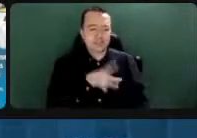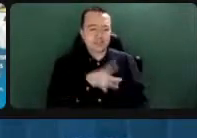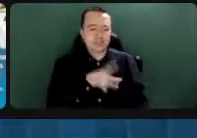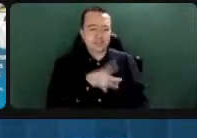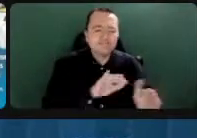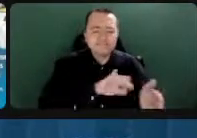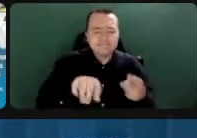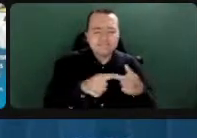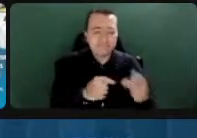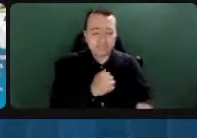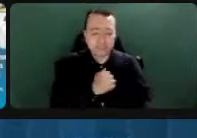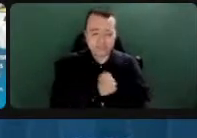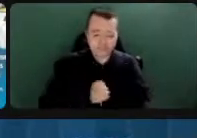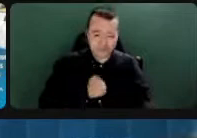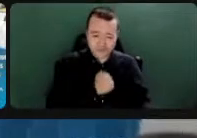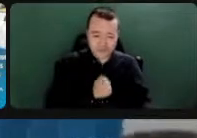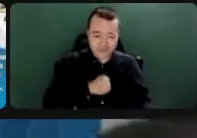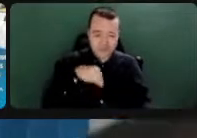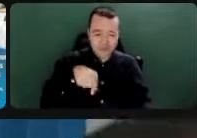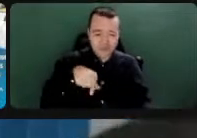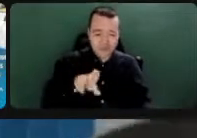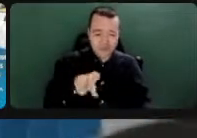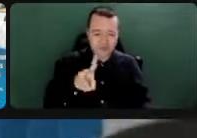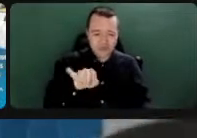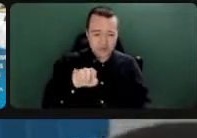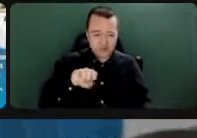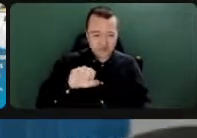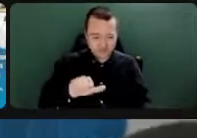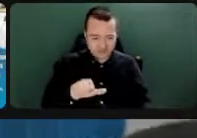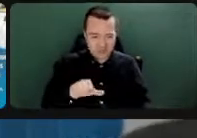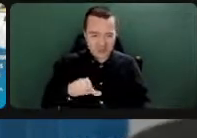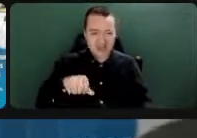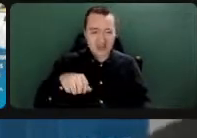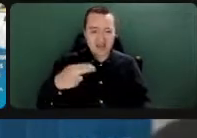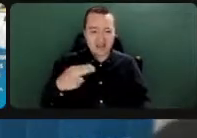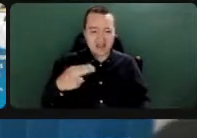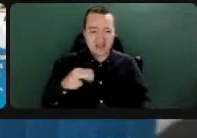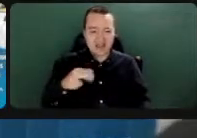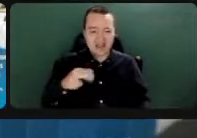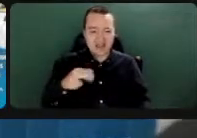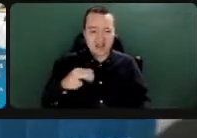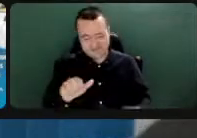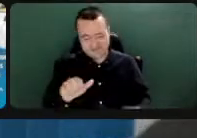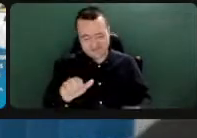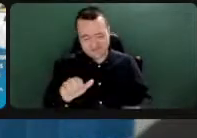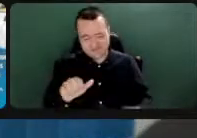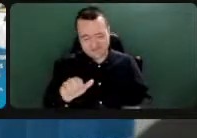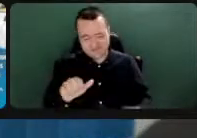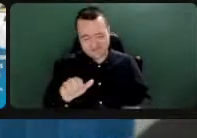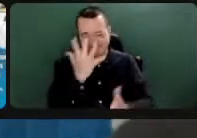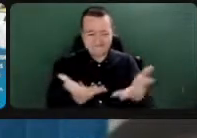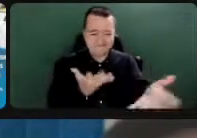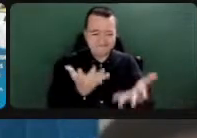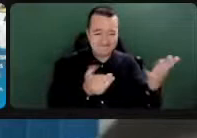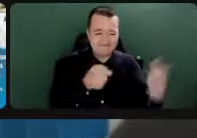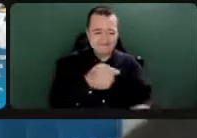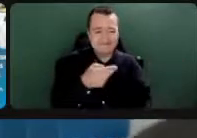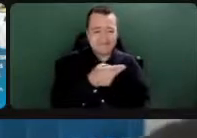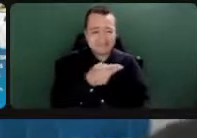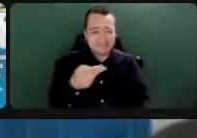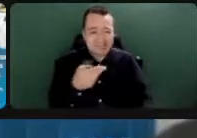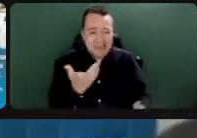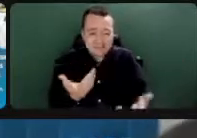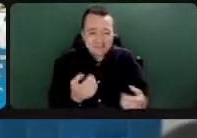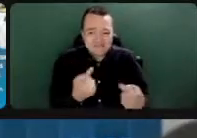si estoy dando su I'll leave it to you so you can pronounce your name because I'm so embarrassed to say it badly. Please go